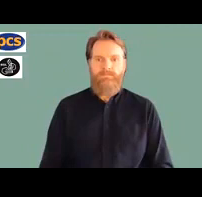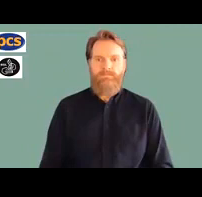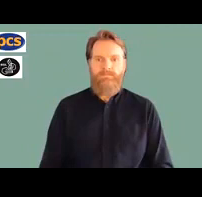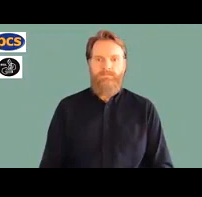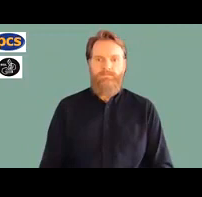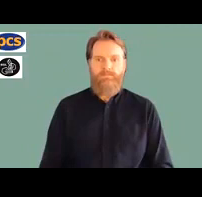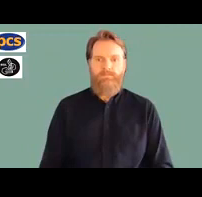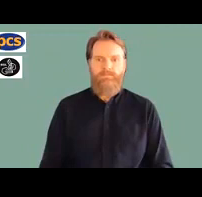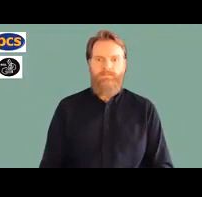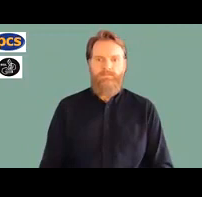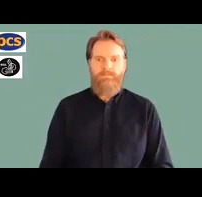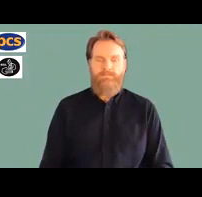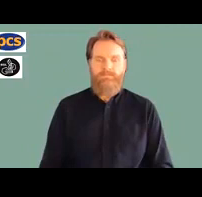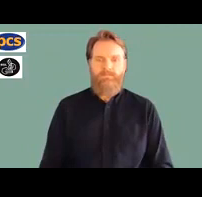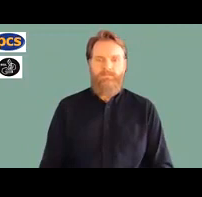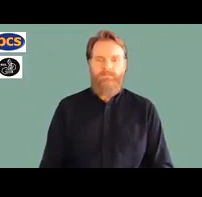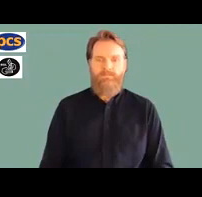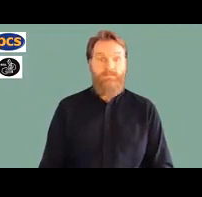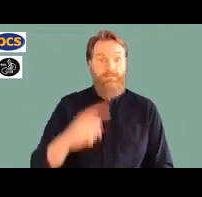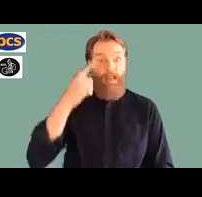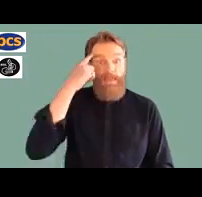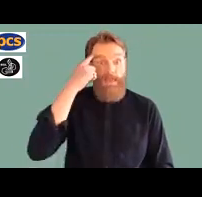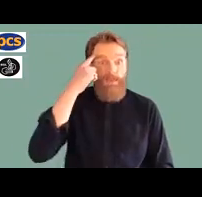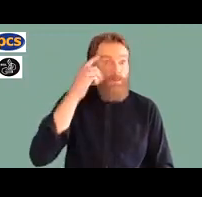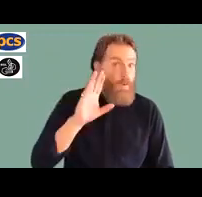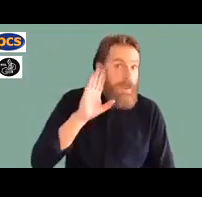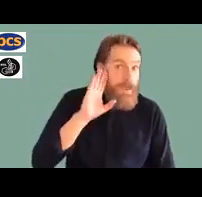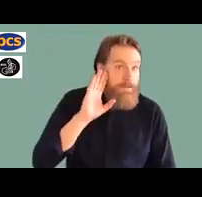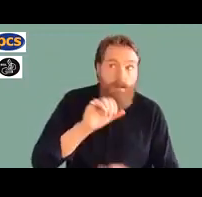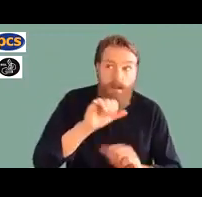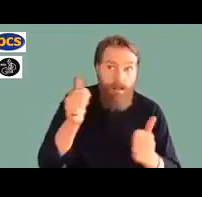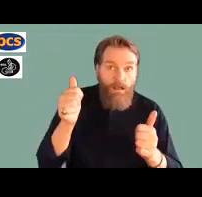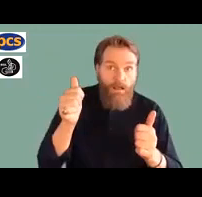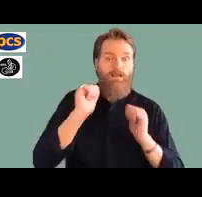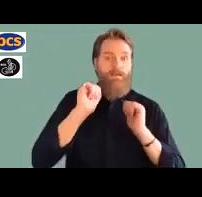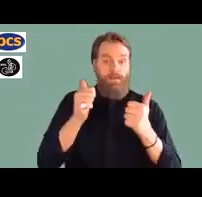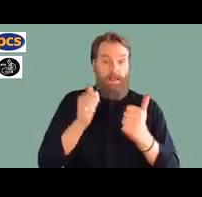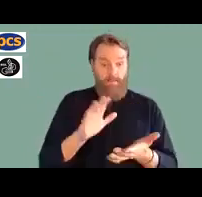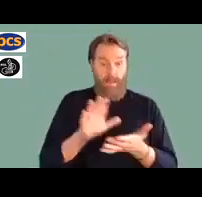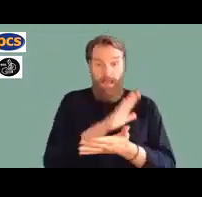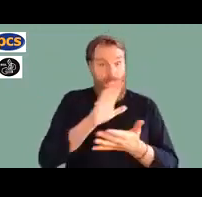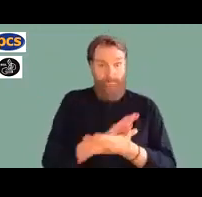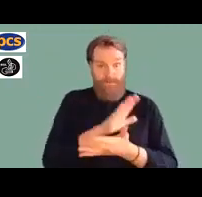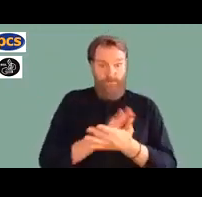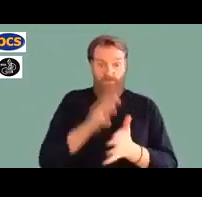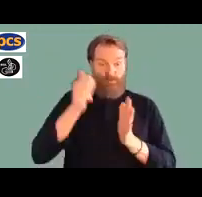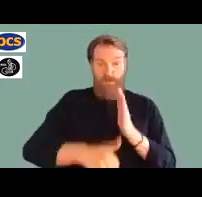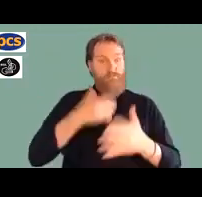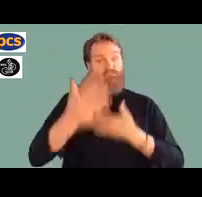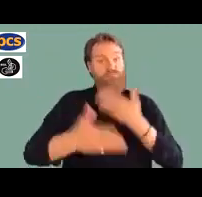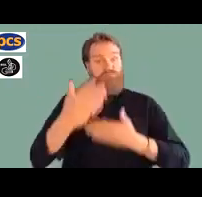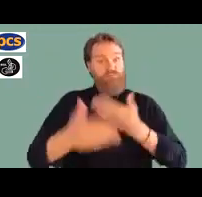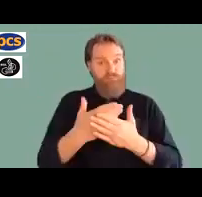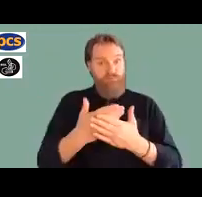are. I think I'm unmuted. I'm happy to speak now. I think what Karen asked me to do